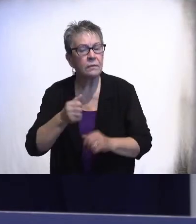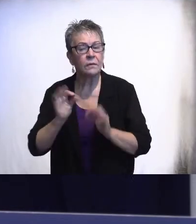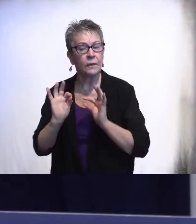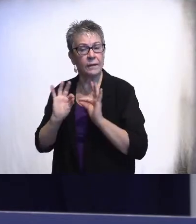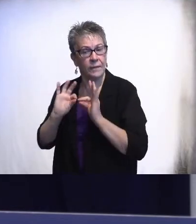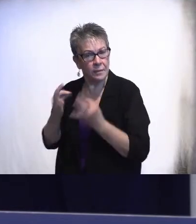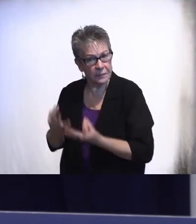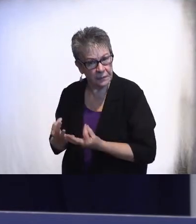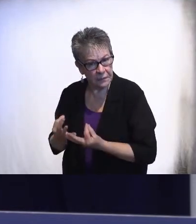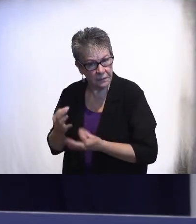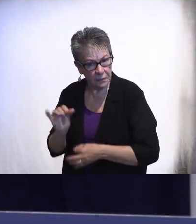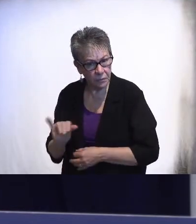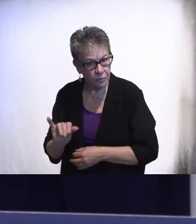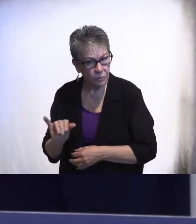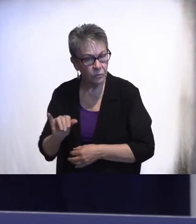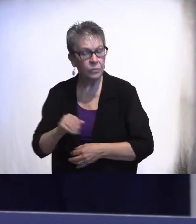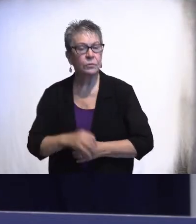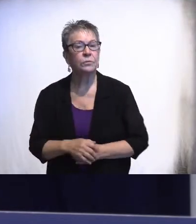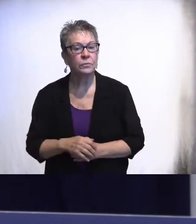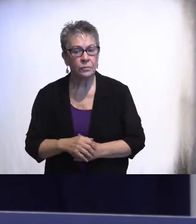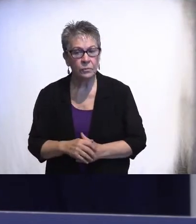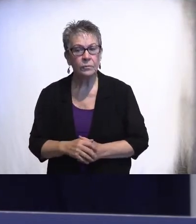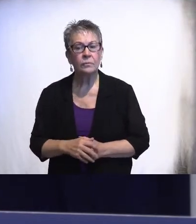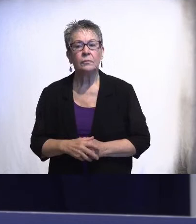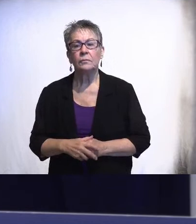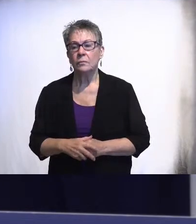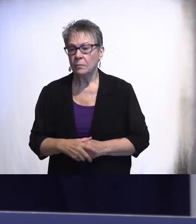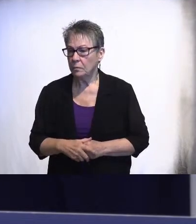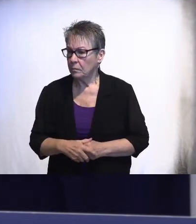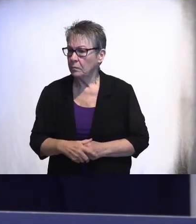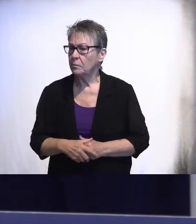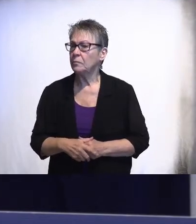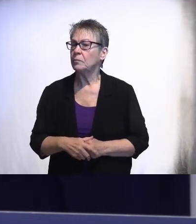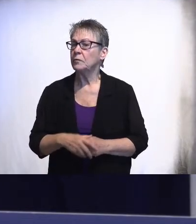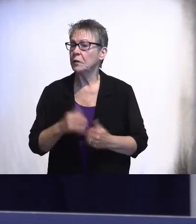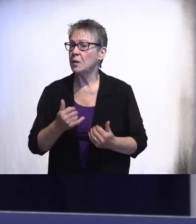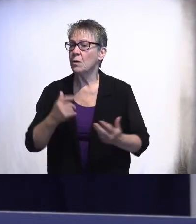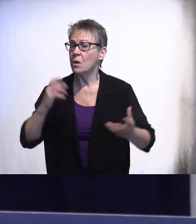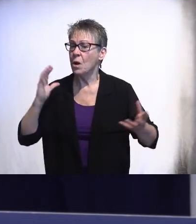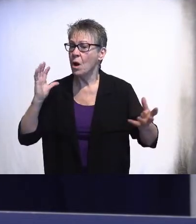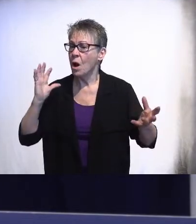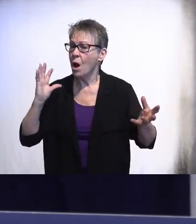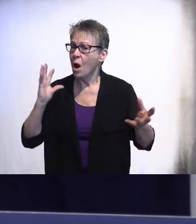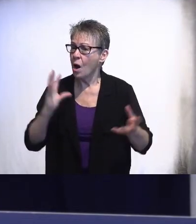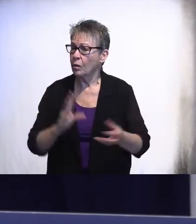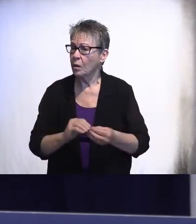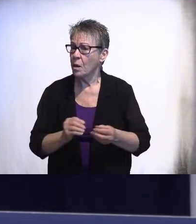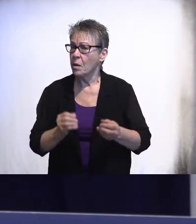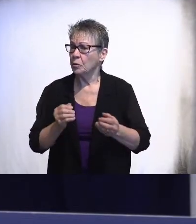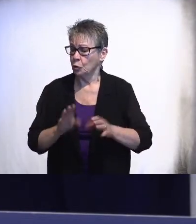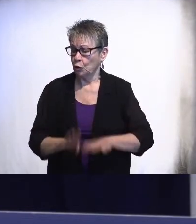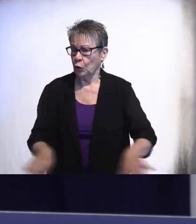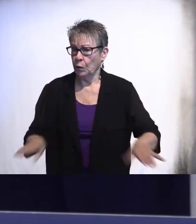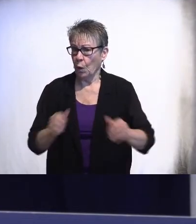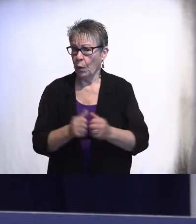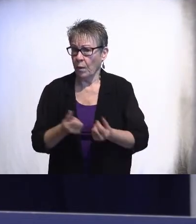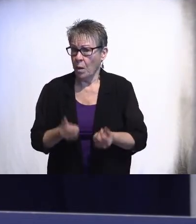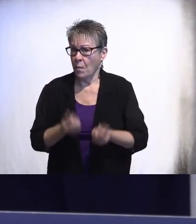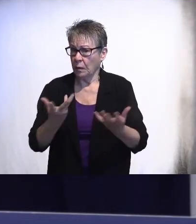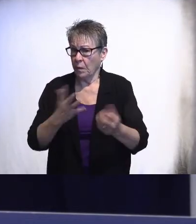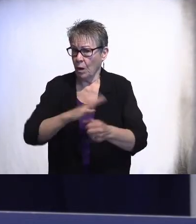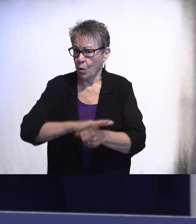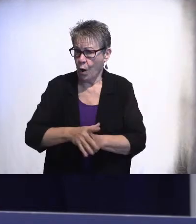I'm also reporting that there have been a total of 182 cases of multi-inflammatory syndrome in